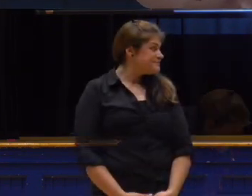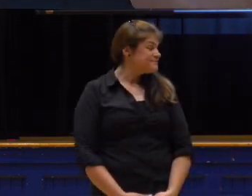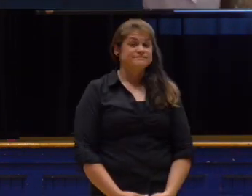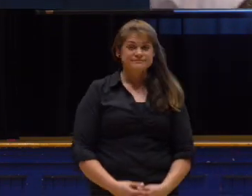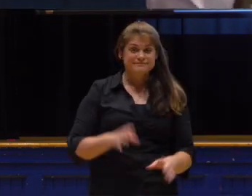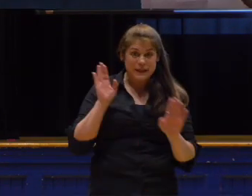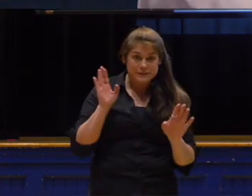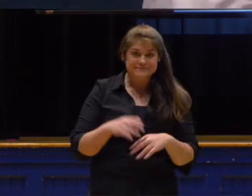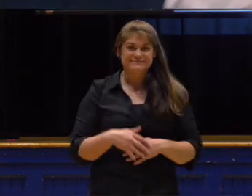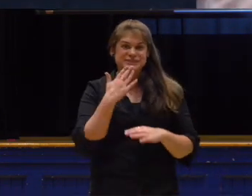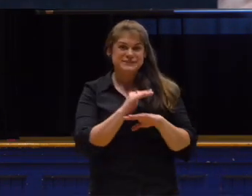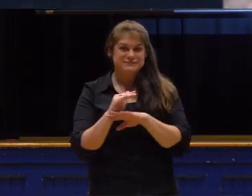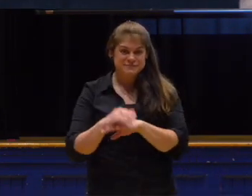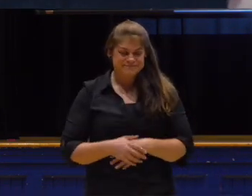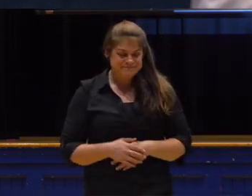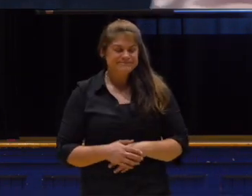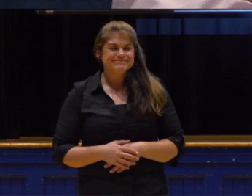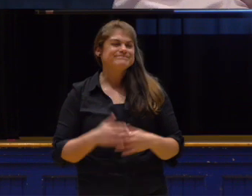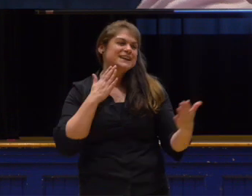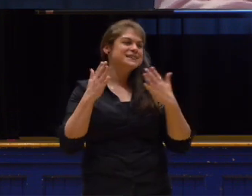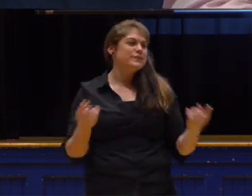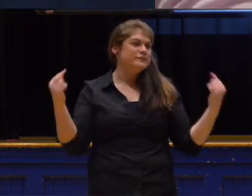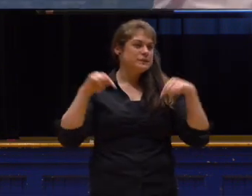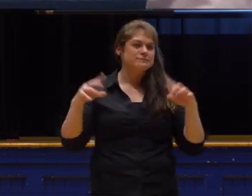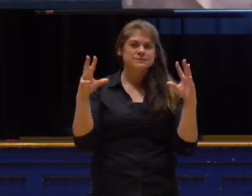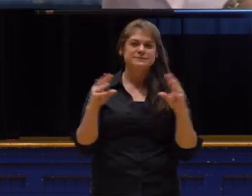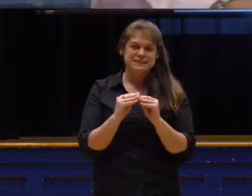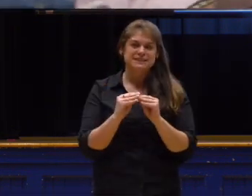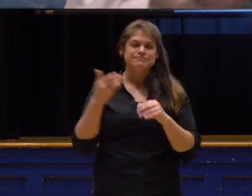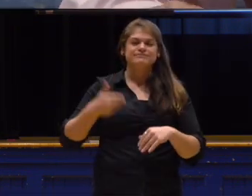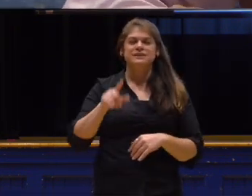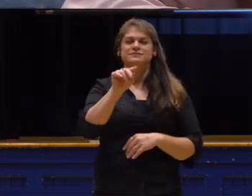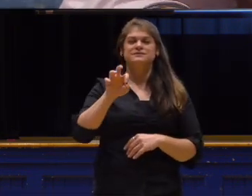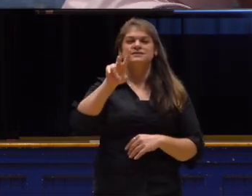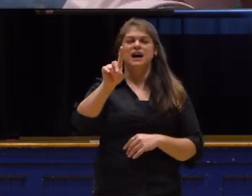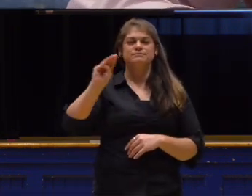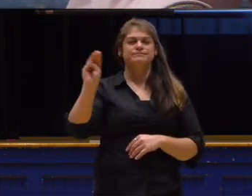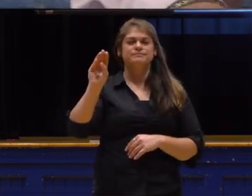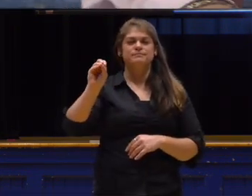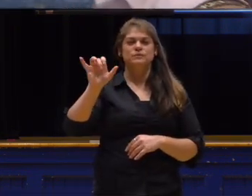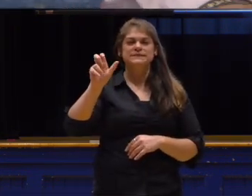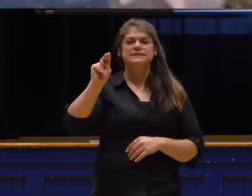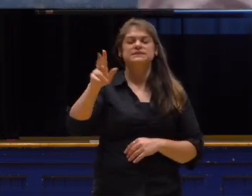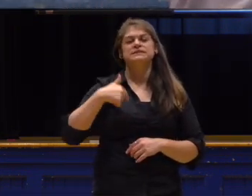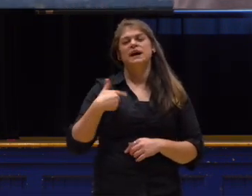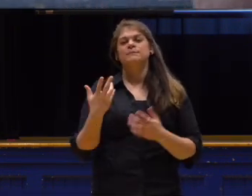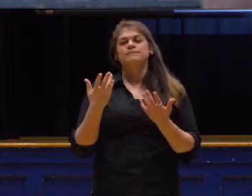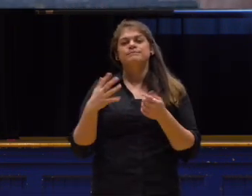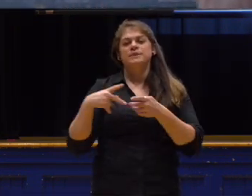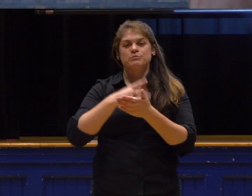Hello. Good evening, everyone. I want to thank everybody for coming. My name's Todd Boylan. I'm the project area